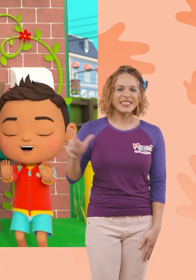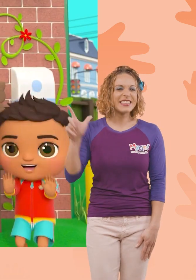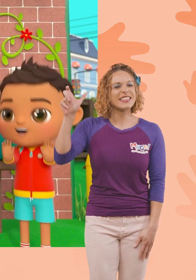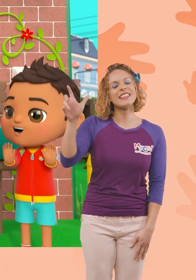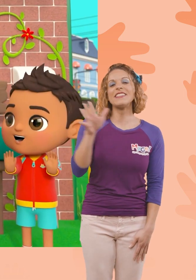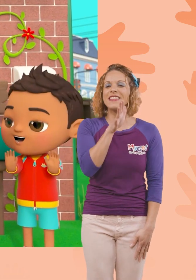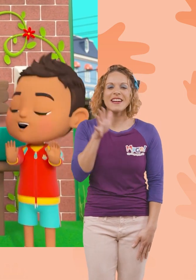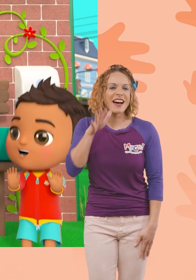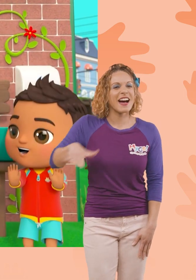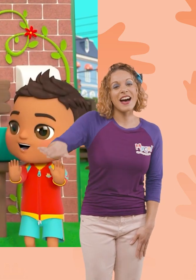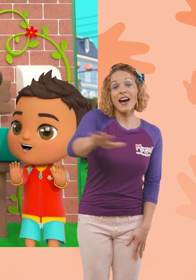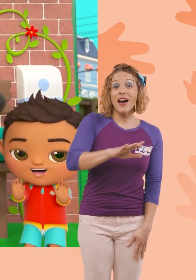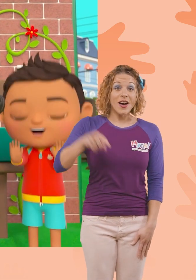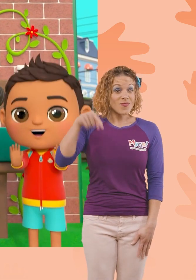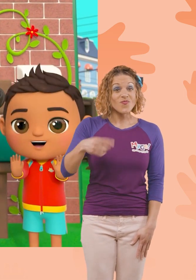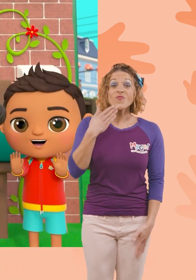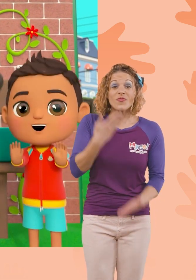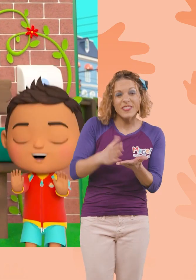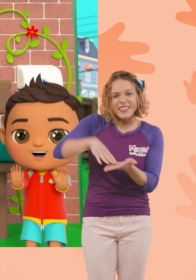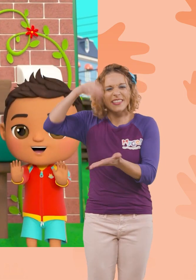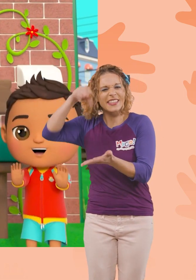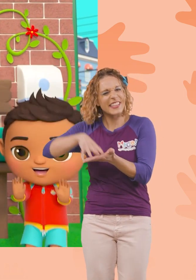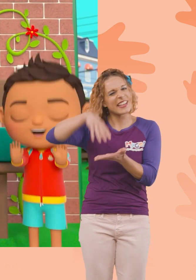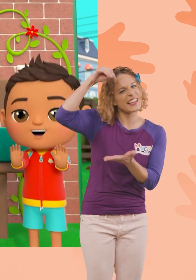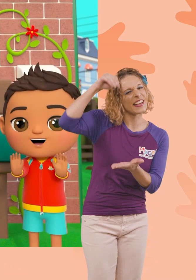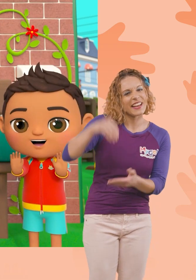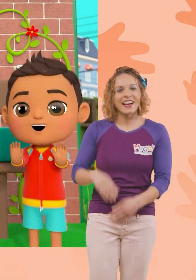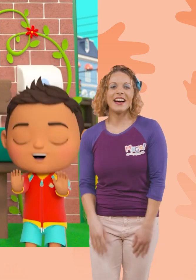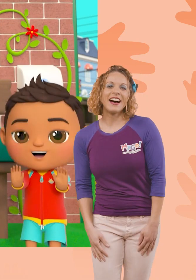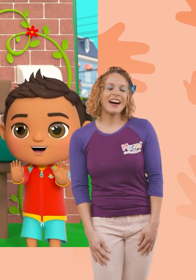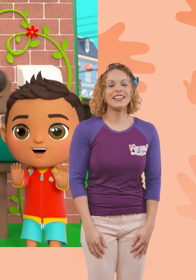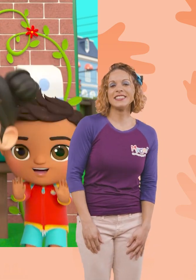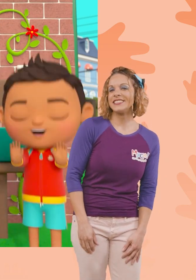On Lellobee Farm, where good things grow.